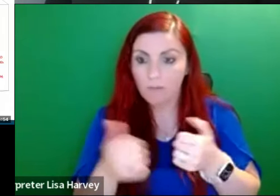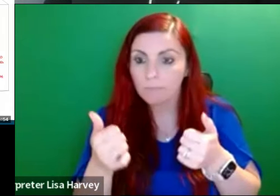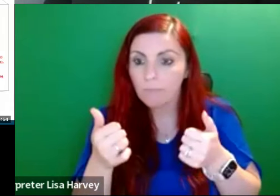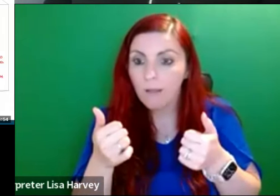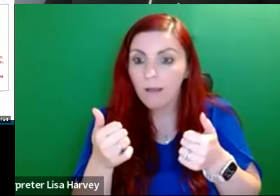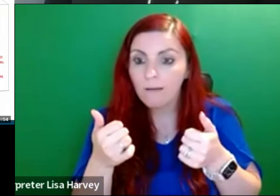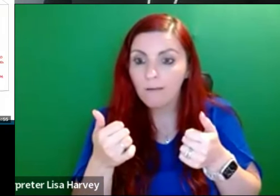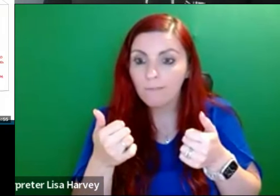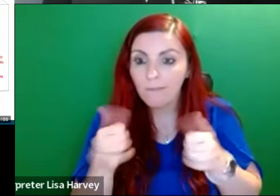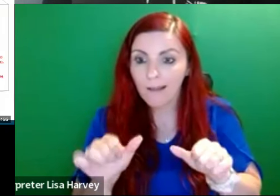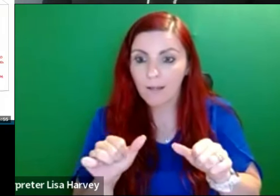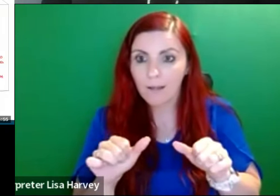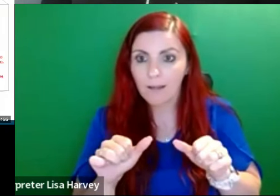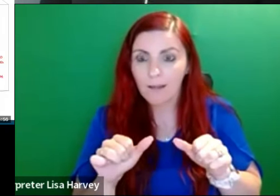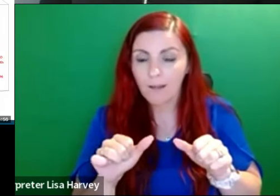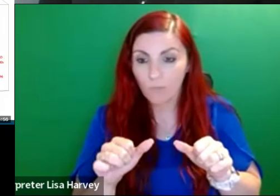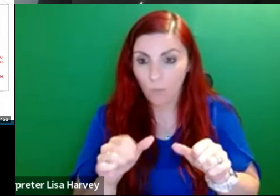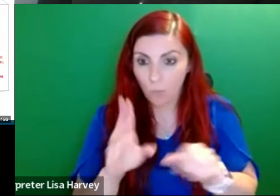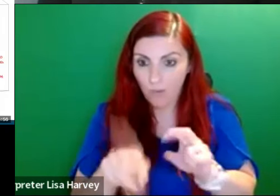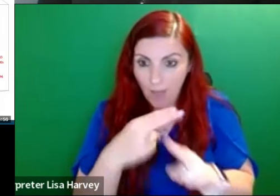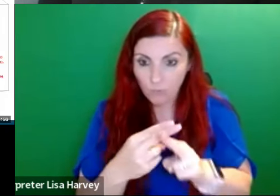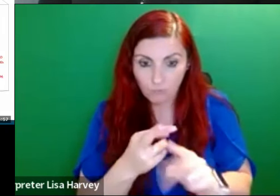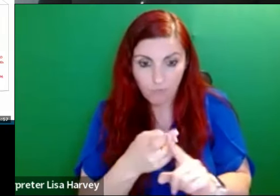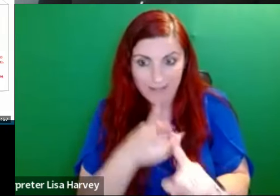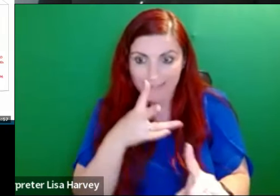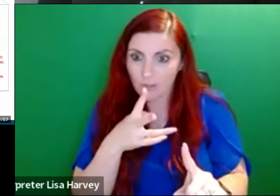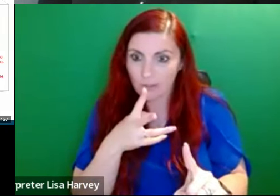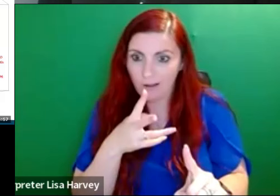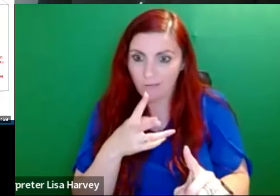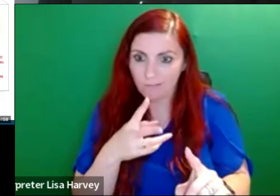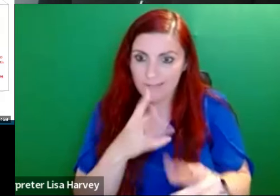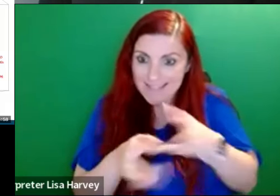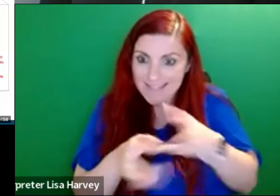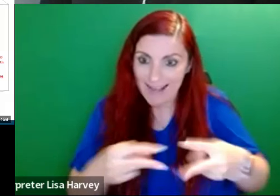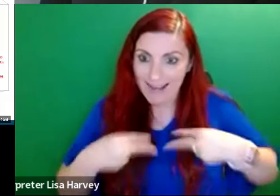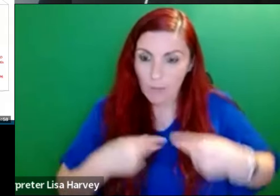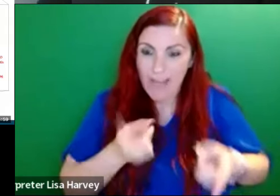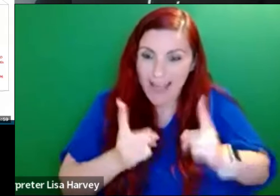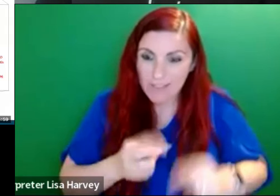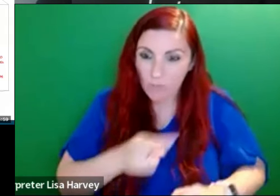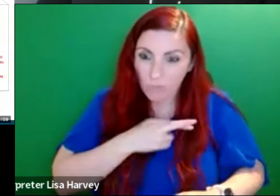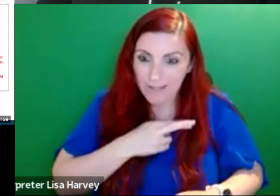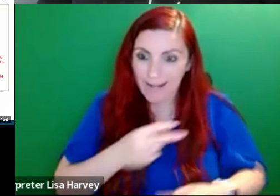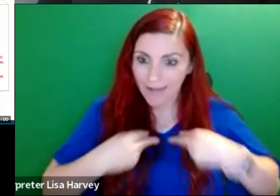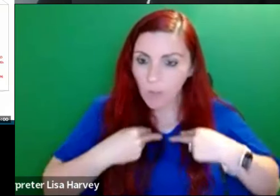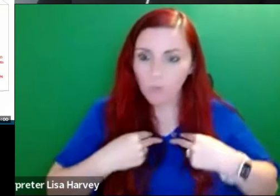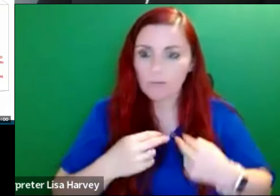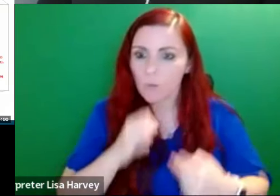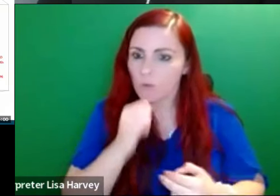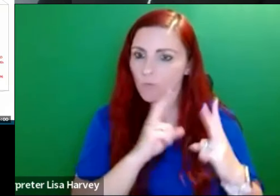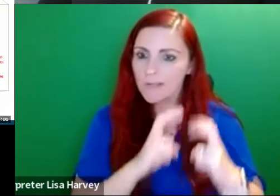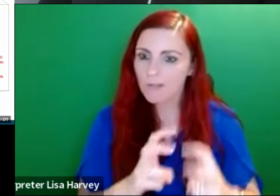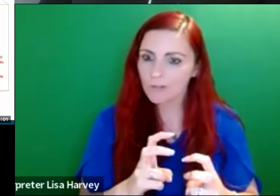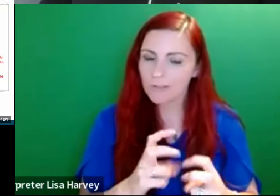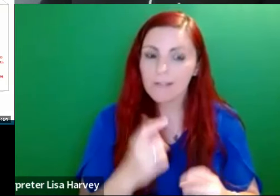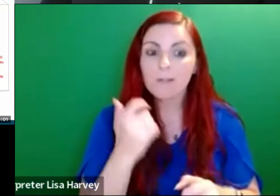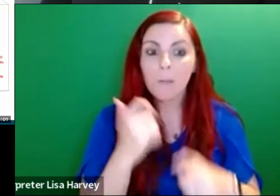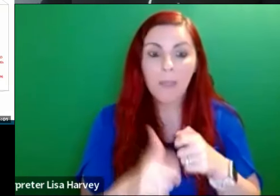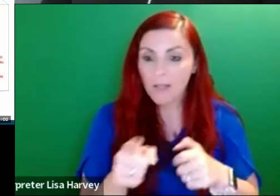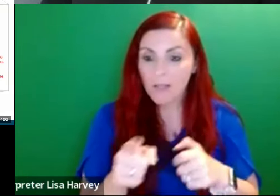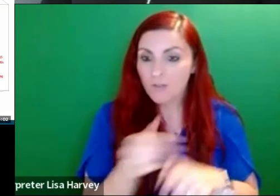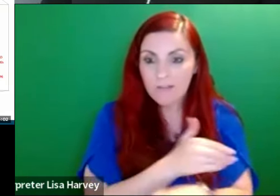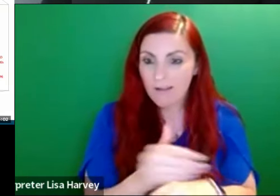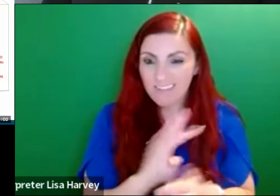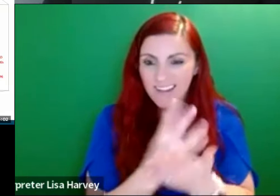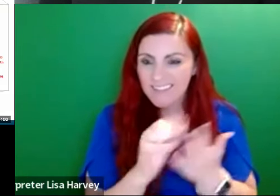languages, there was obviously no study done from a linguistic perspective. So not only started in the 1960s, and